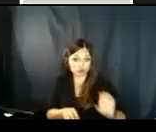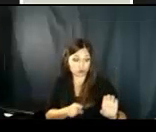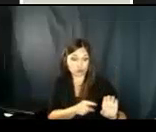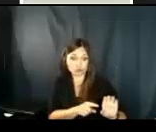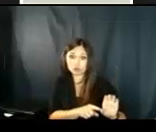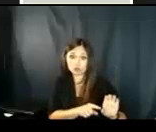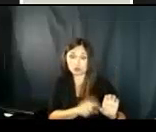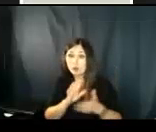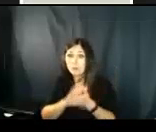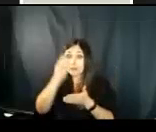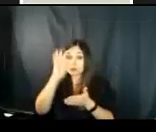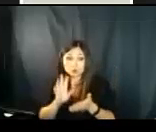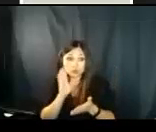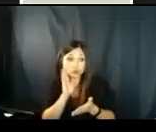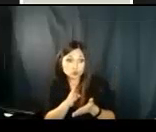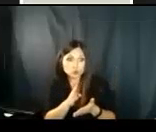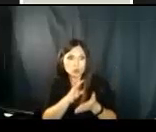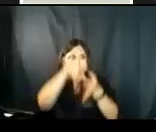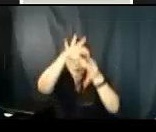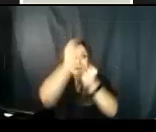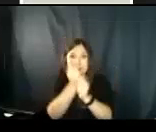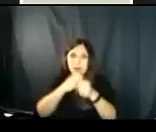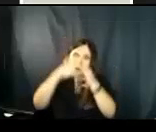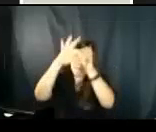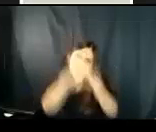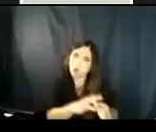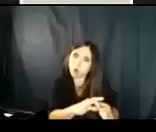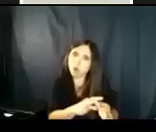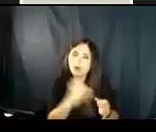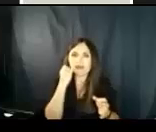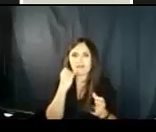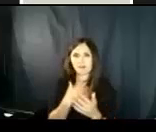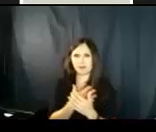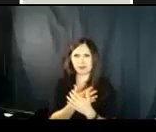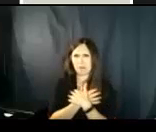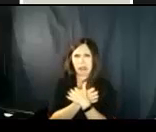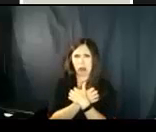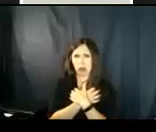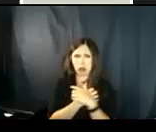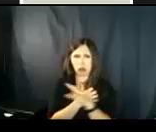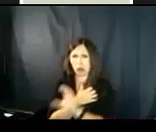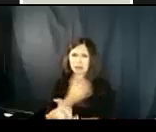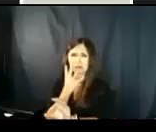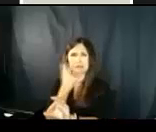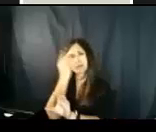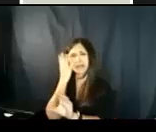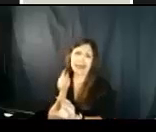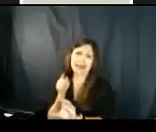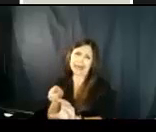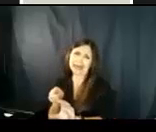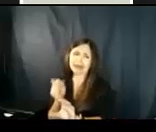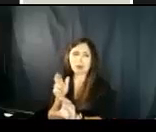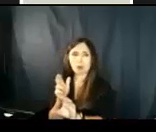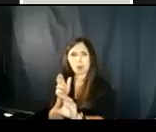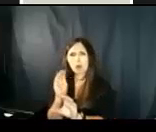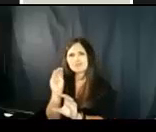going to be making a connection. If I were to put a teddy bear here just because I want to decorate my page, or maybe I want to put